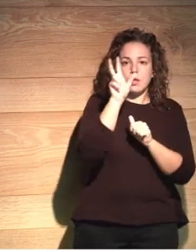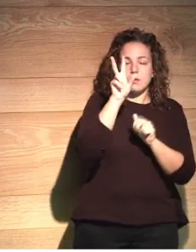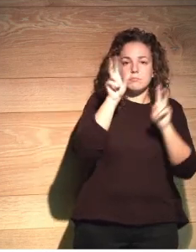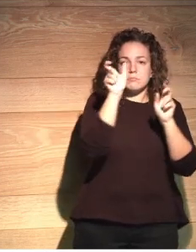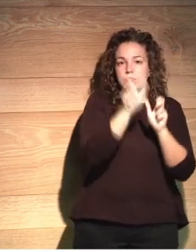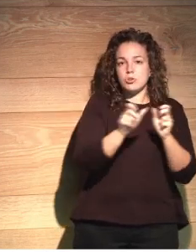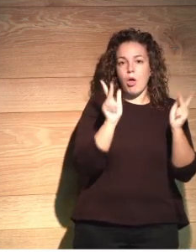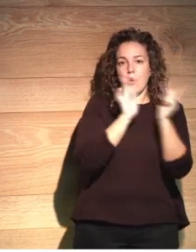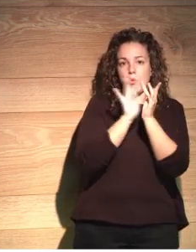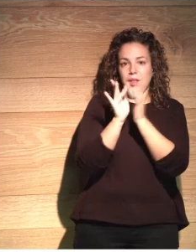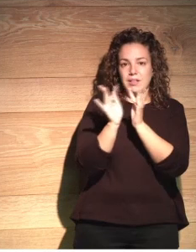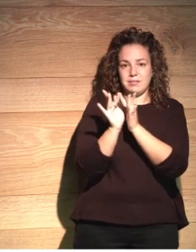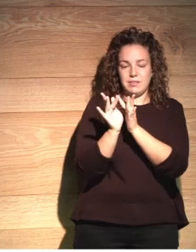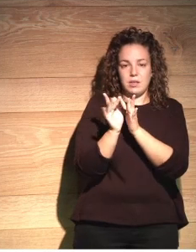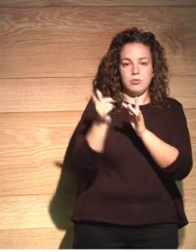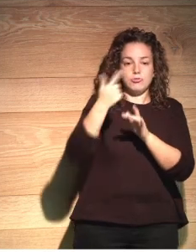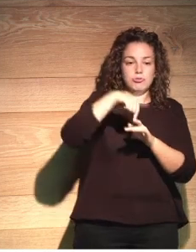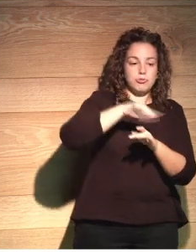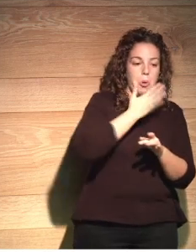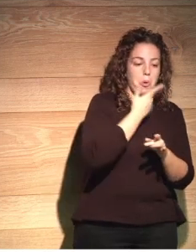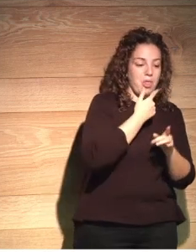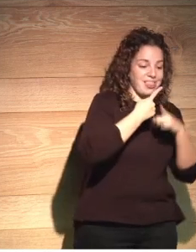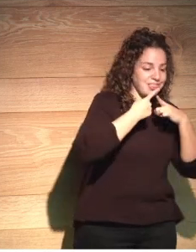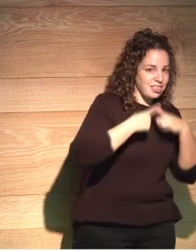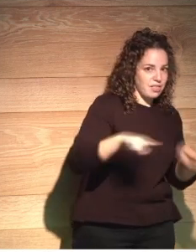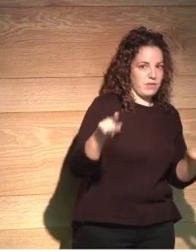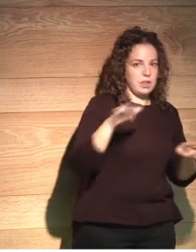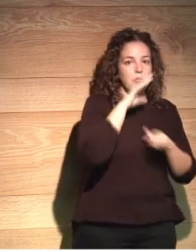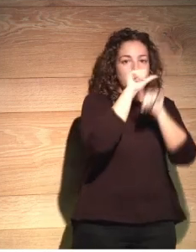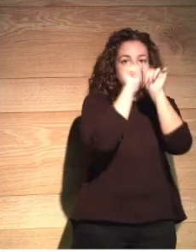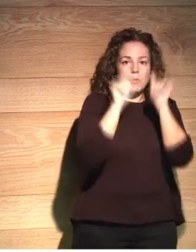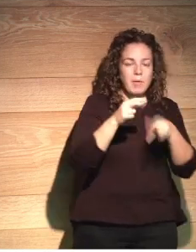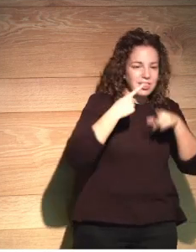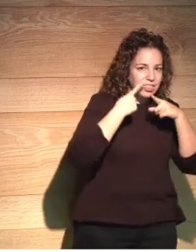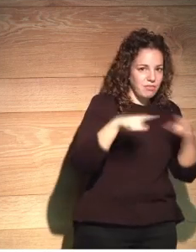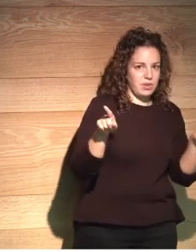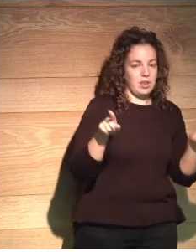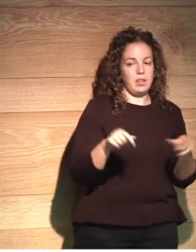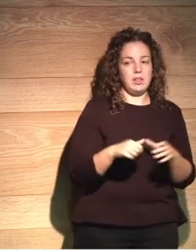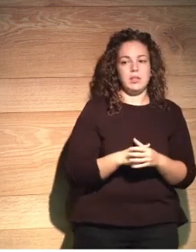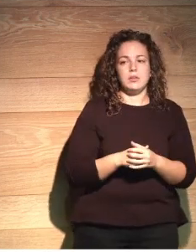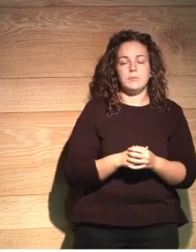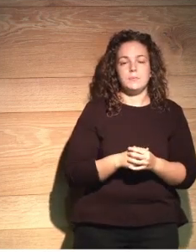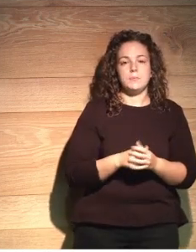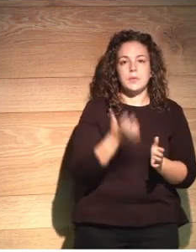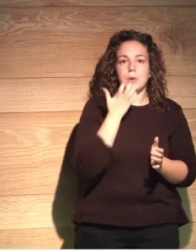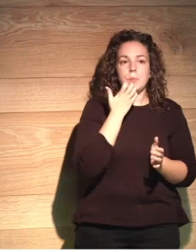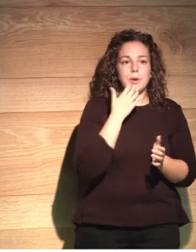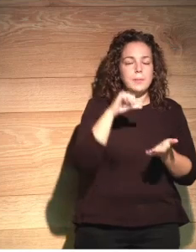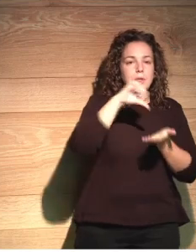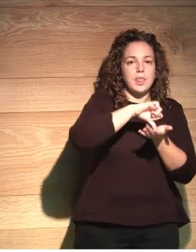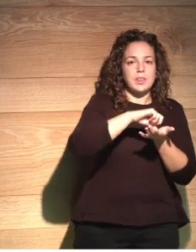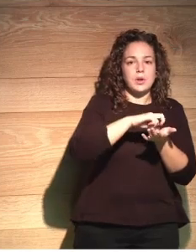is very similar to what we know, but Wales is very different. The centre of Wales is actually more connected to the centre of England, and the rest is actually